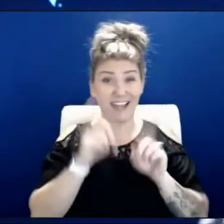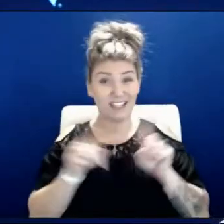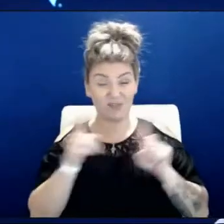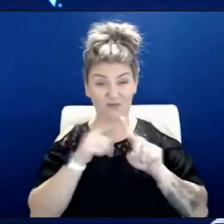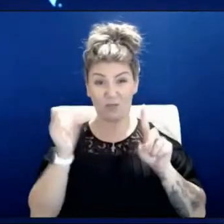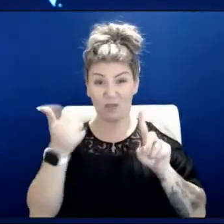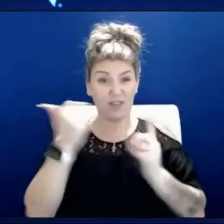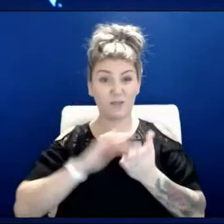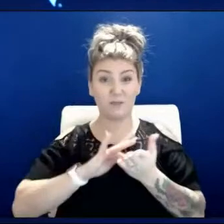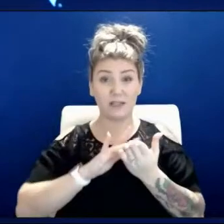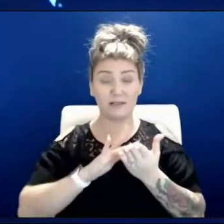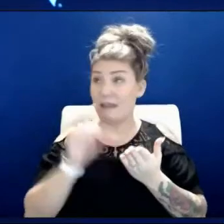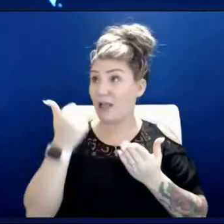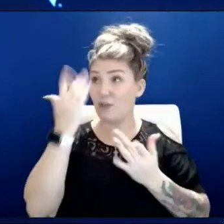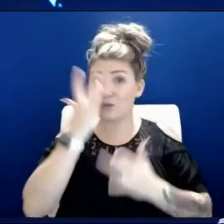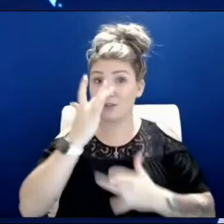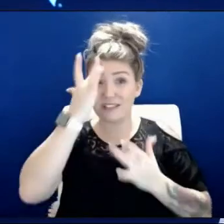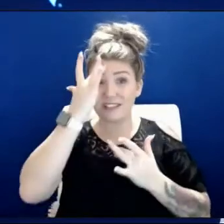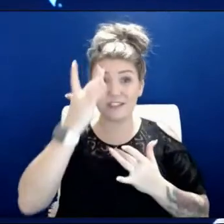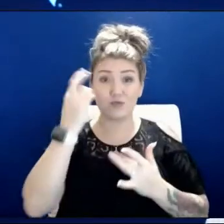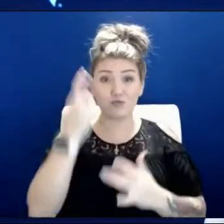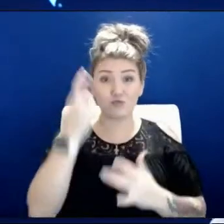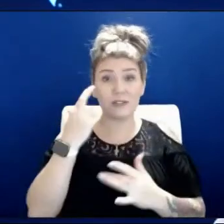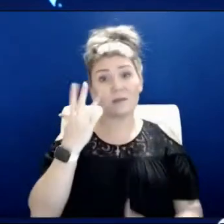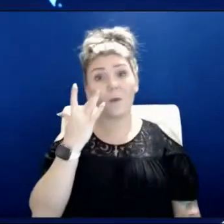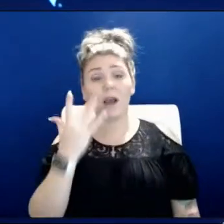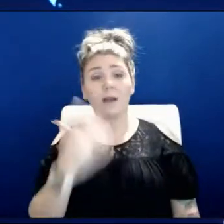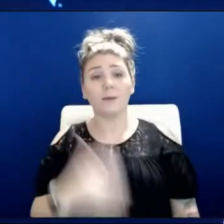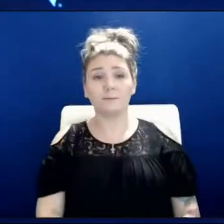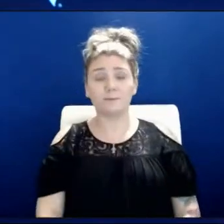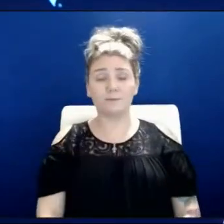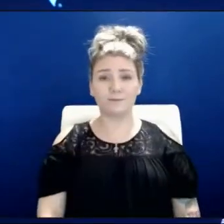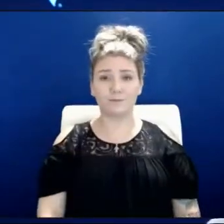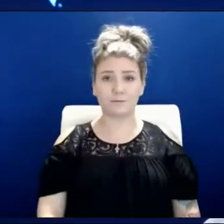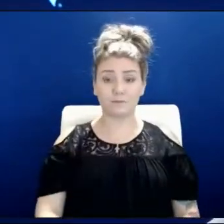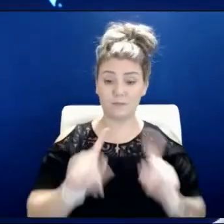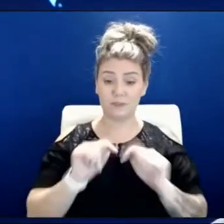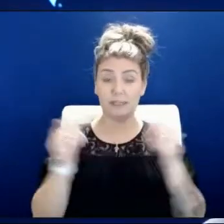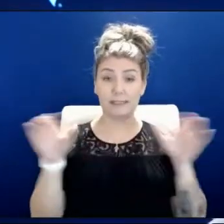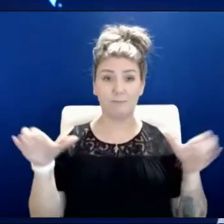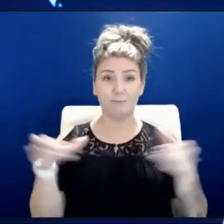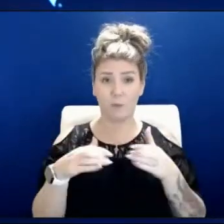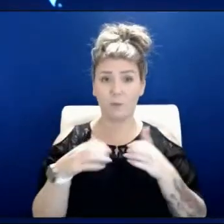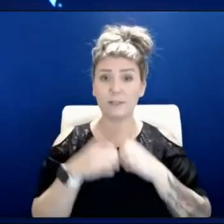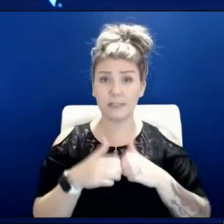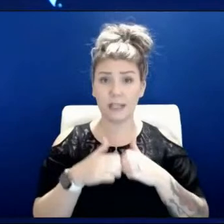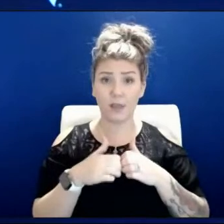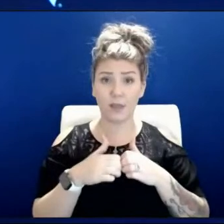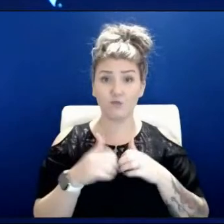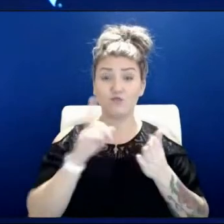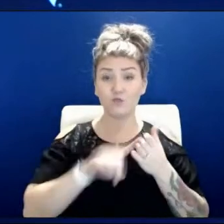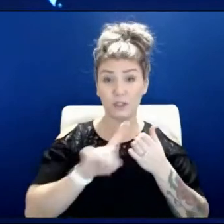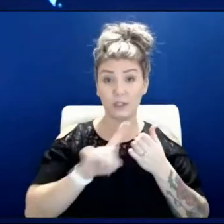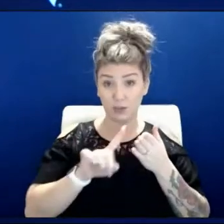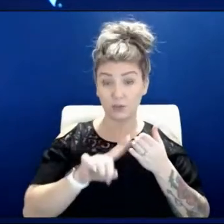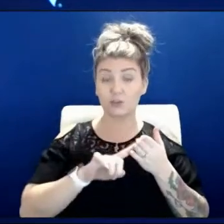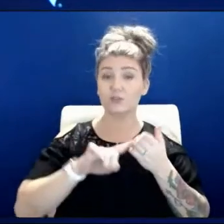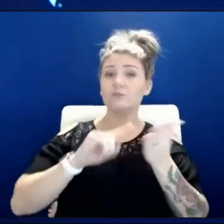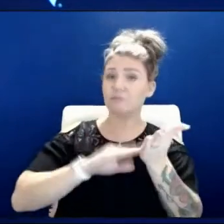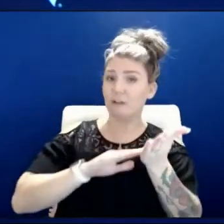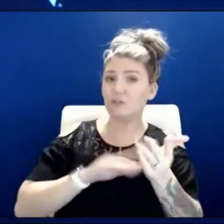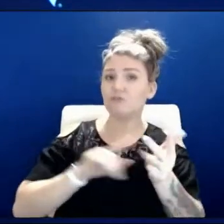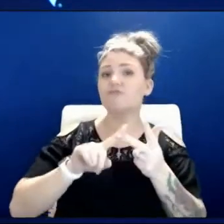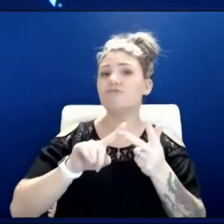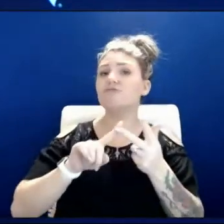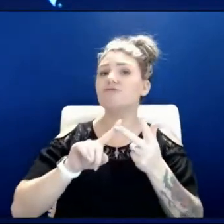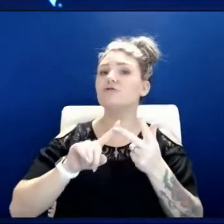other diseases. And the reason is this. You put the team together, in this case, researchers, physicians, pharmacists, nurses.